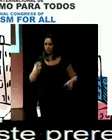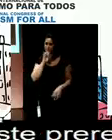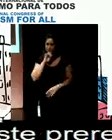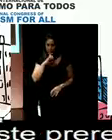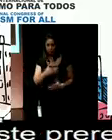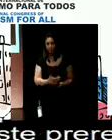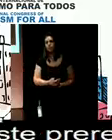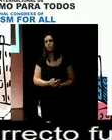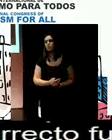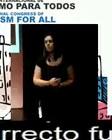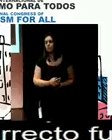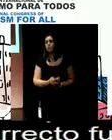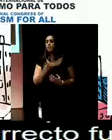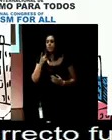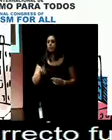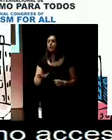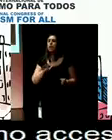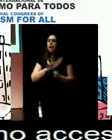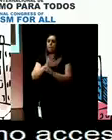to ensure the functioning of the